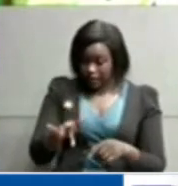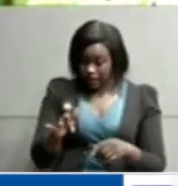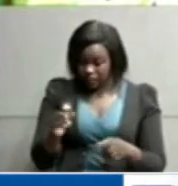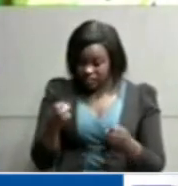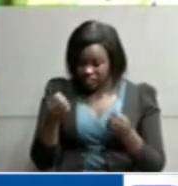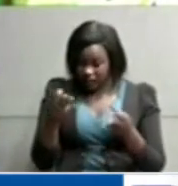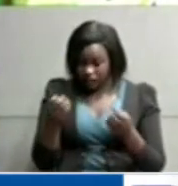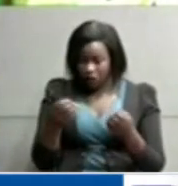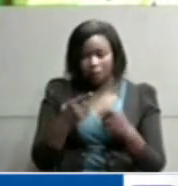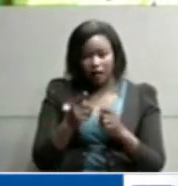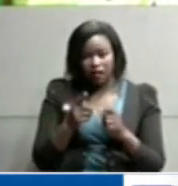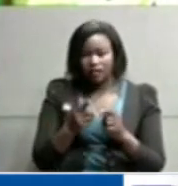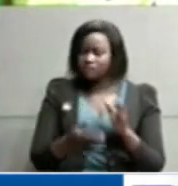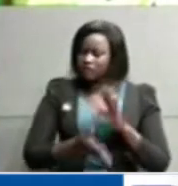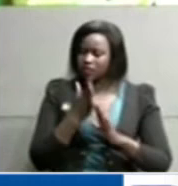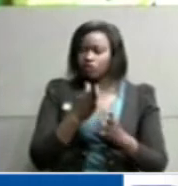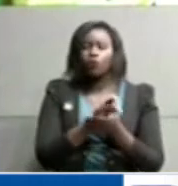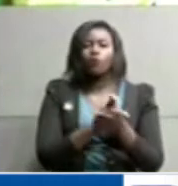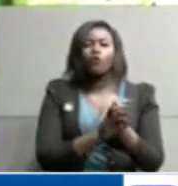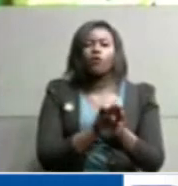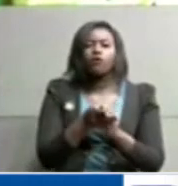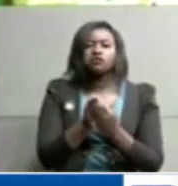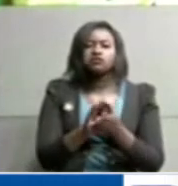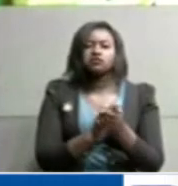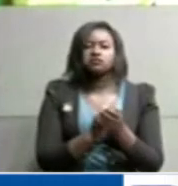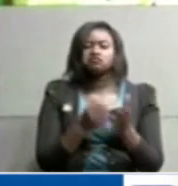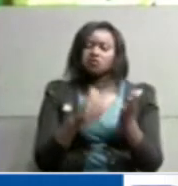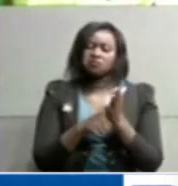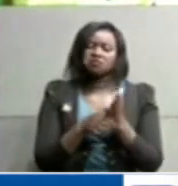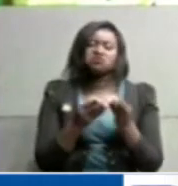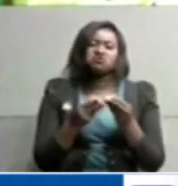you eliminate a lot of problems.